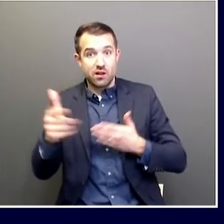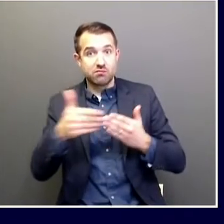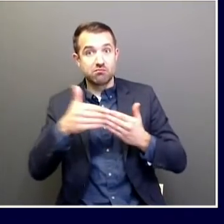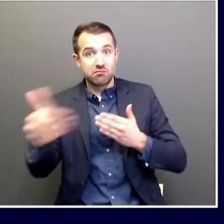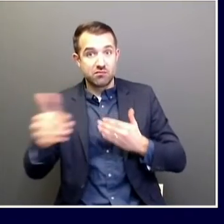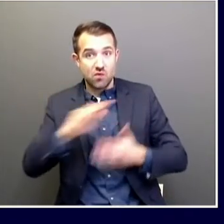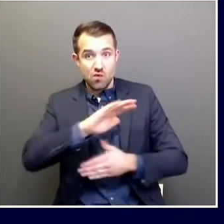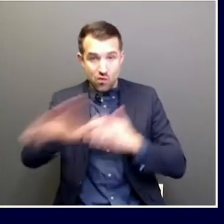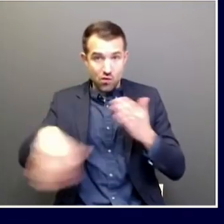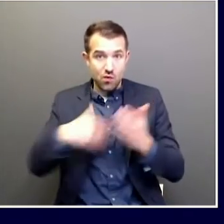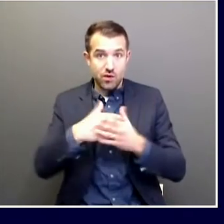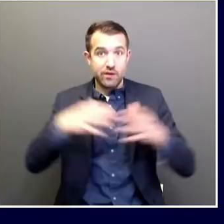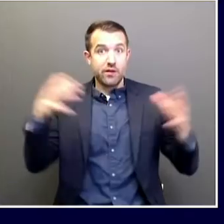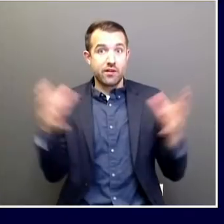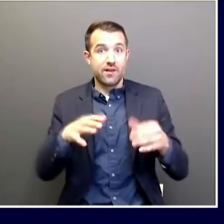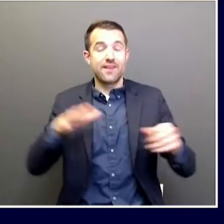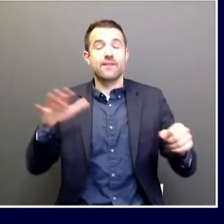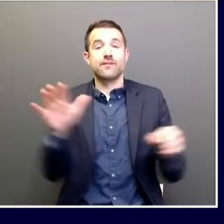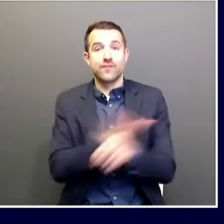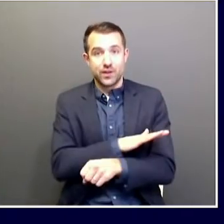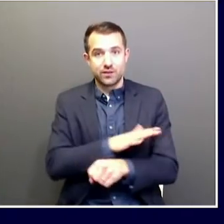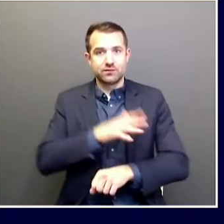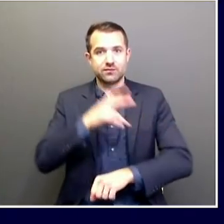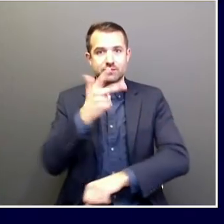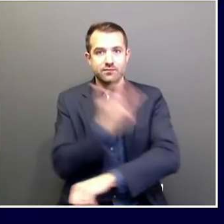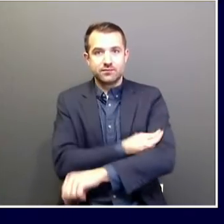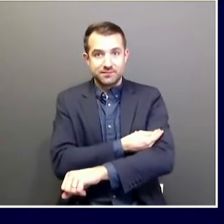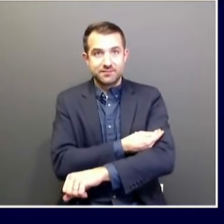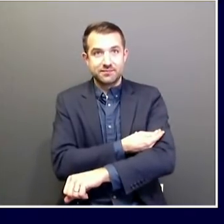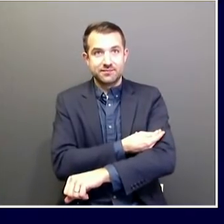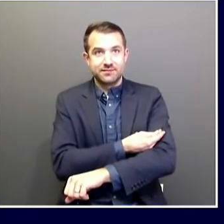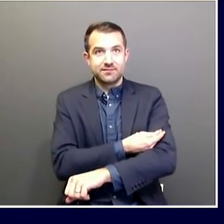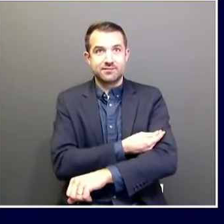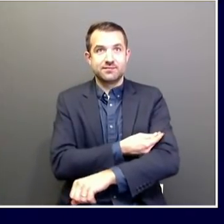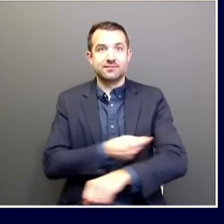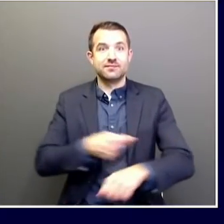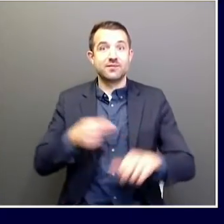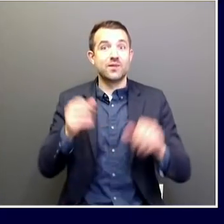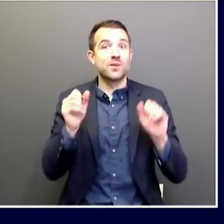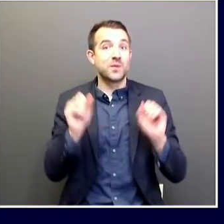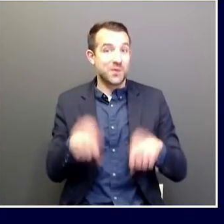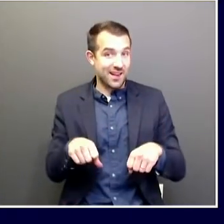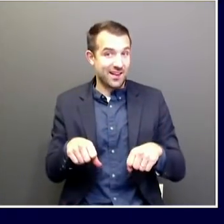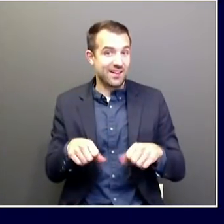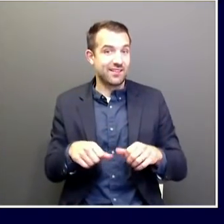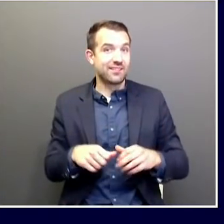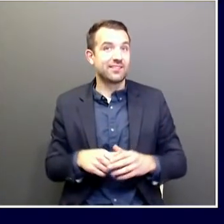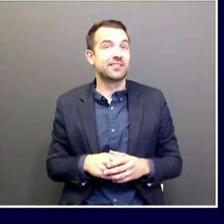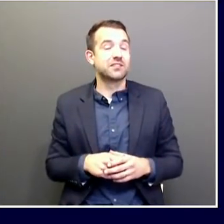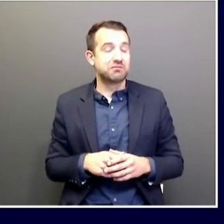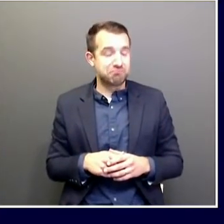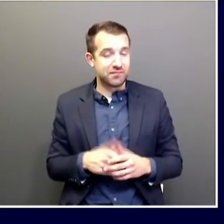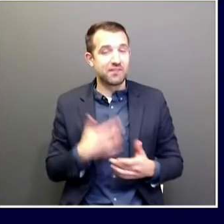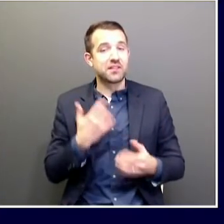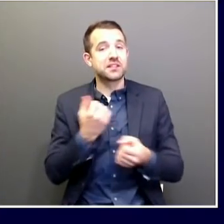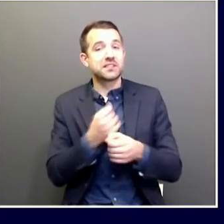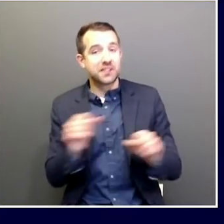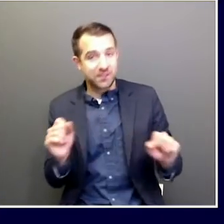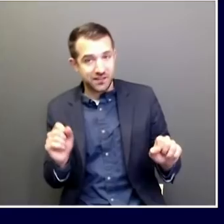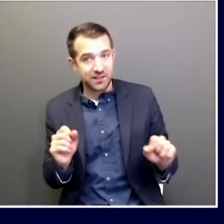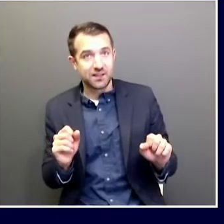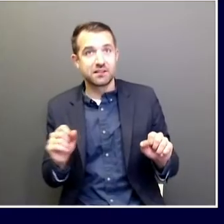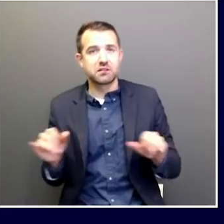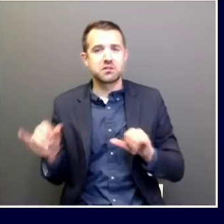is entirely fully vaccinated. That gathering can occur in relative safety, almost as if it were pre-COVID